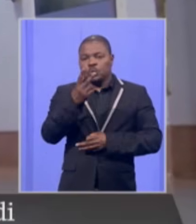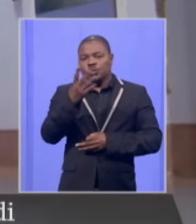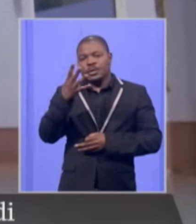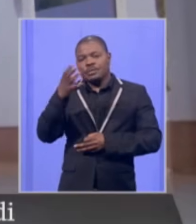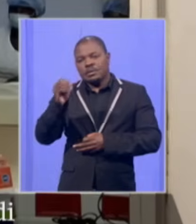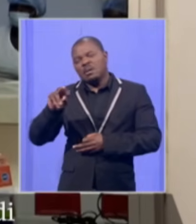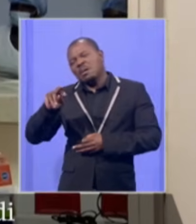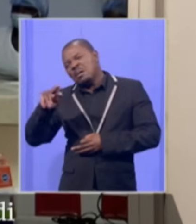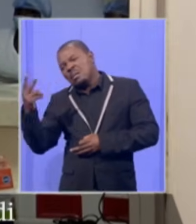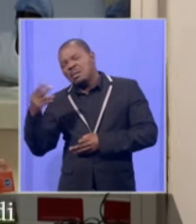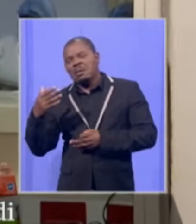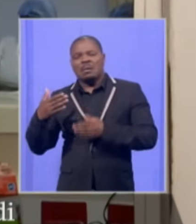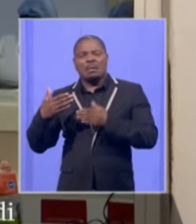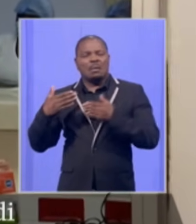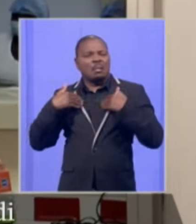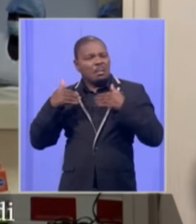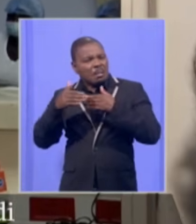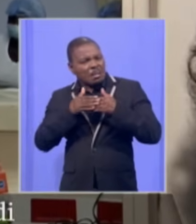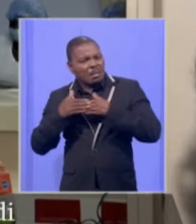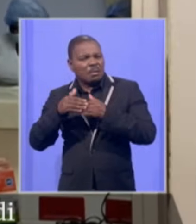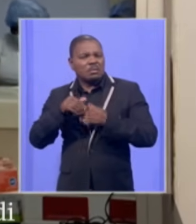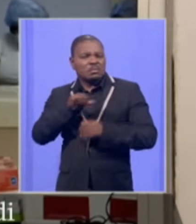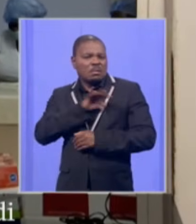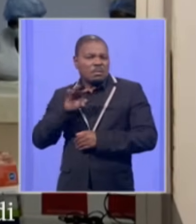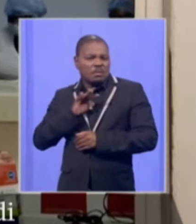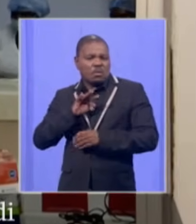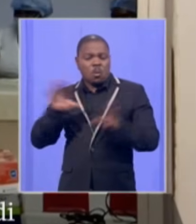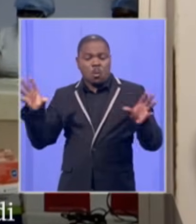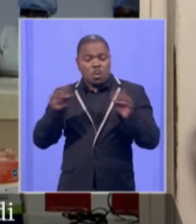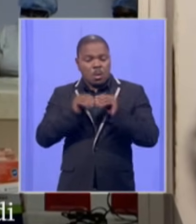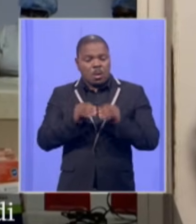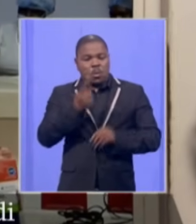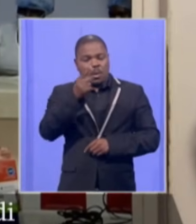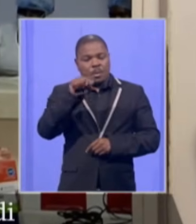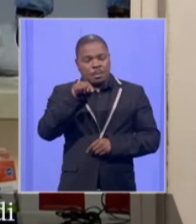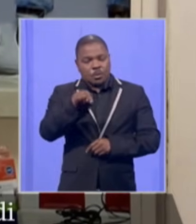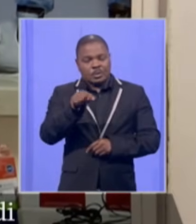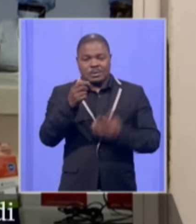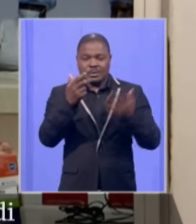healthcare professionals at the cost of 1.78